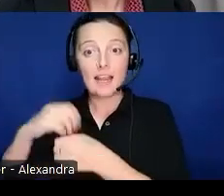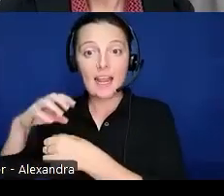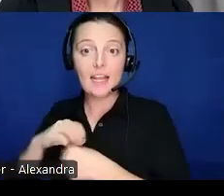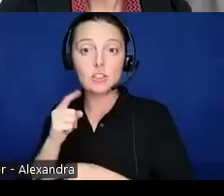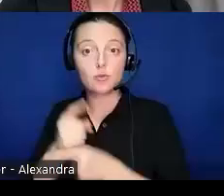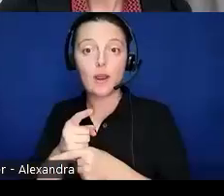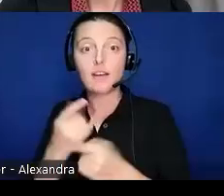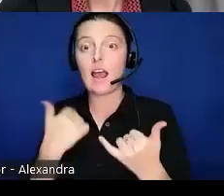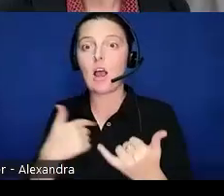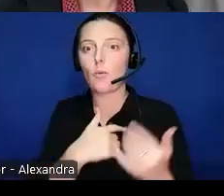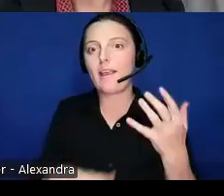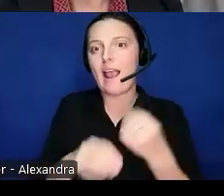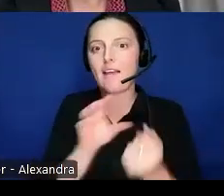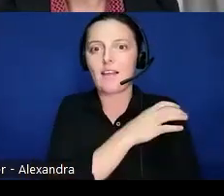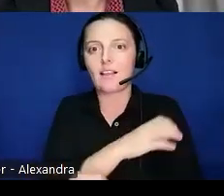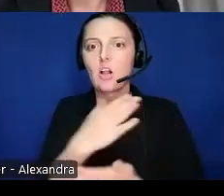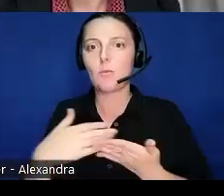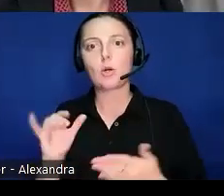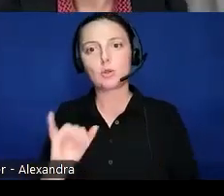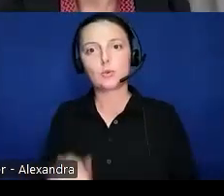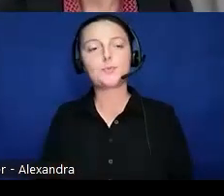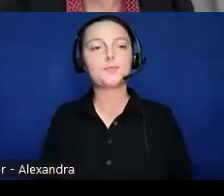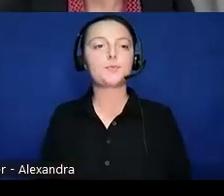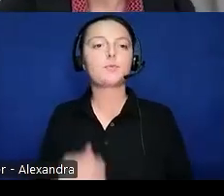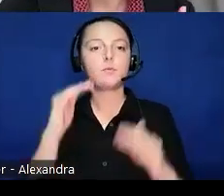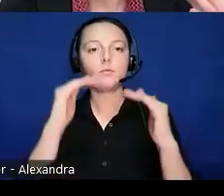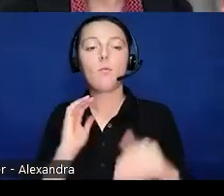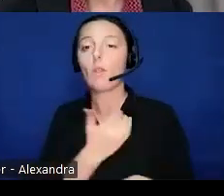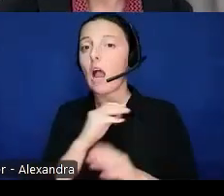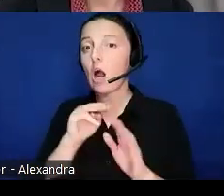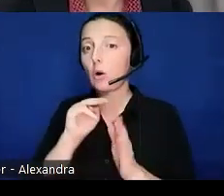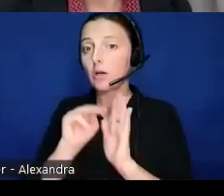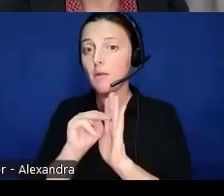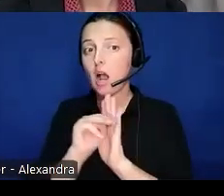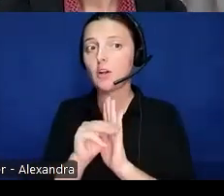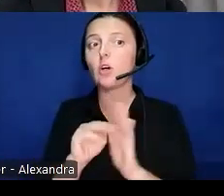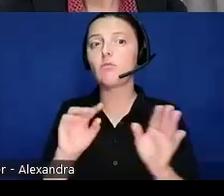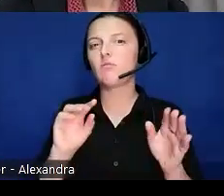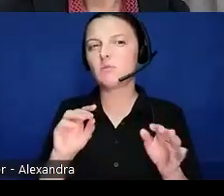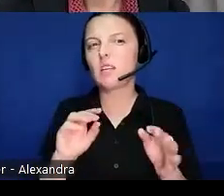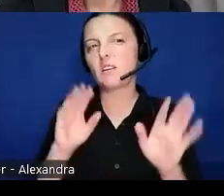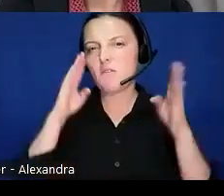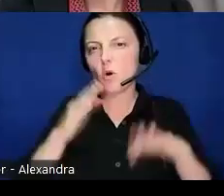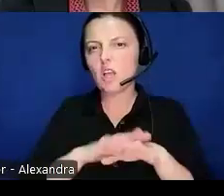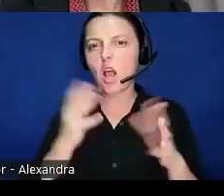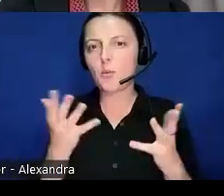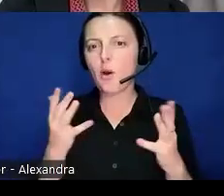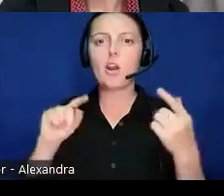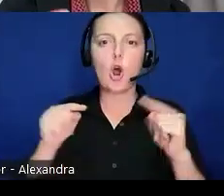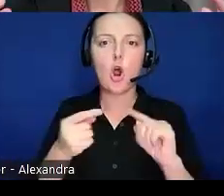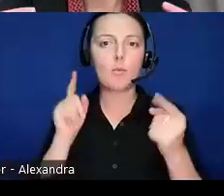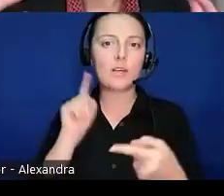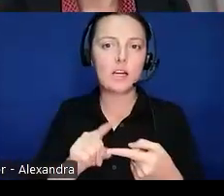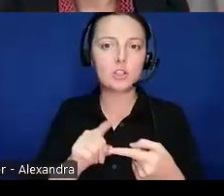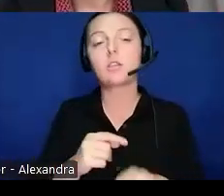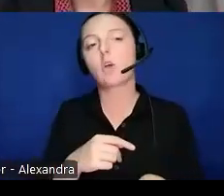there. So a lot of our model also is really harm reduction focused, and I mean that in a few different senses. One is basic needs, and so I have on